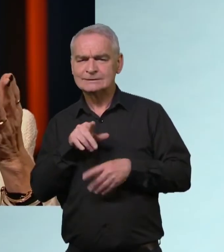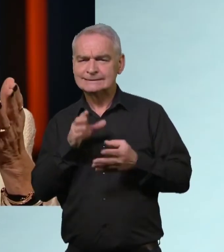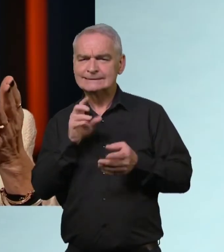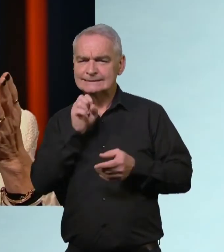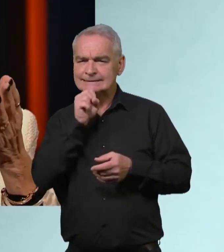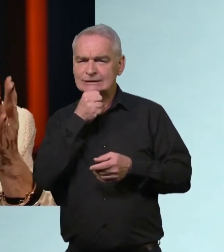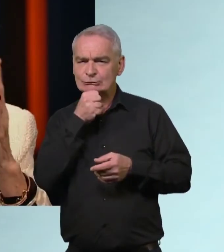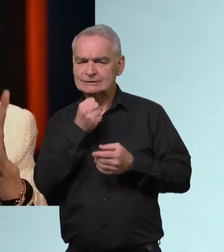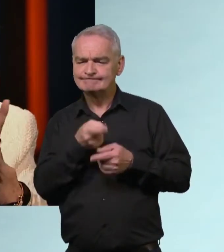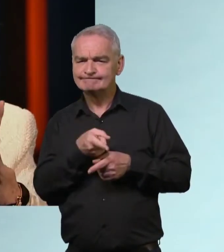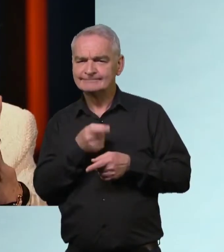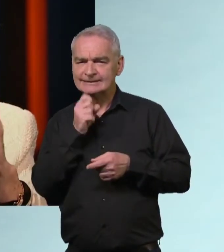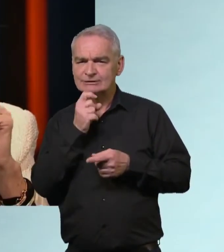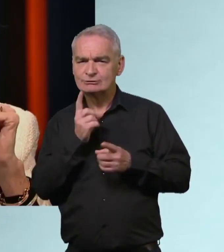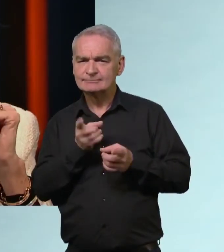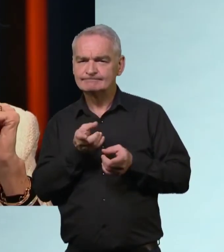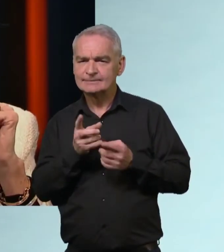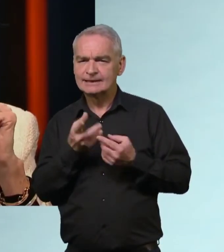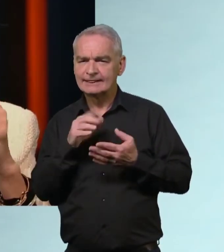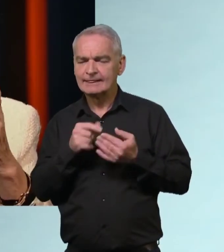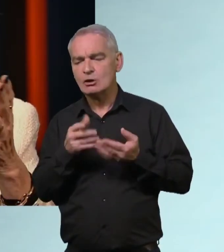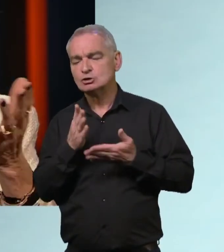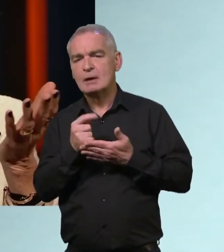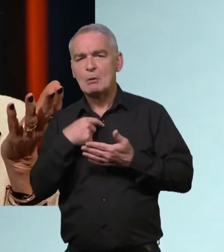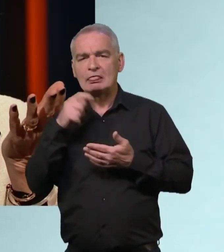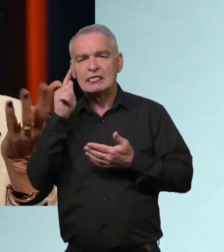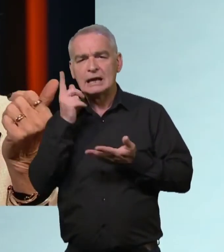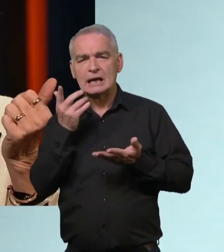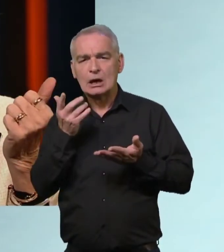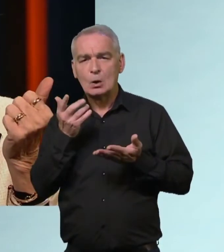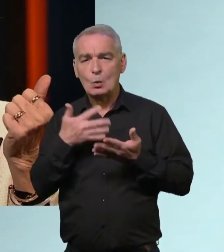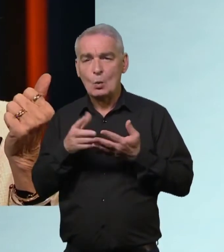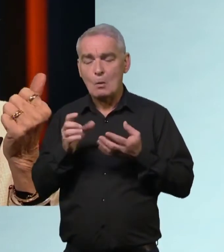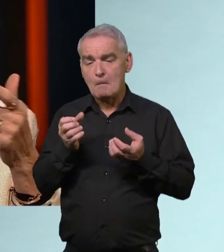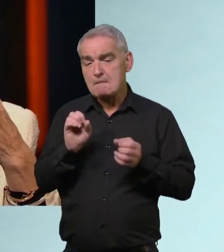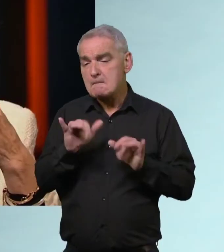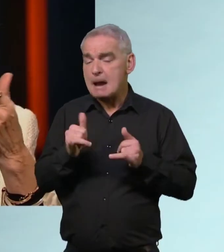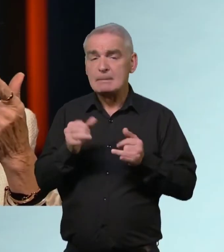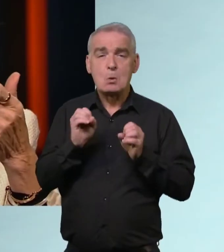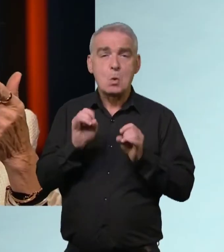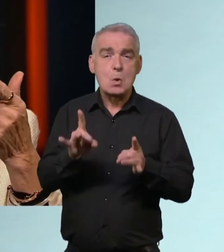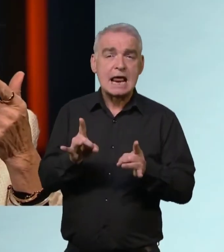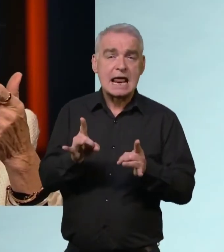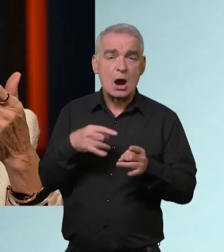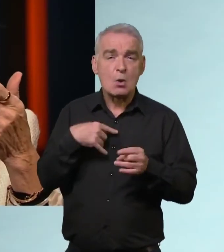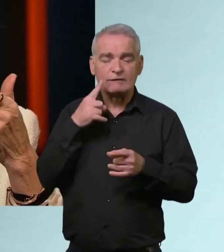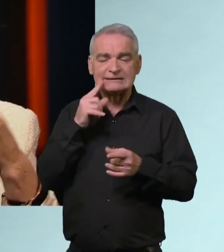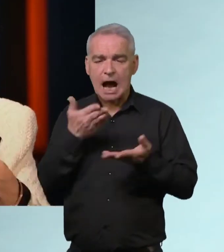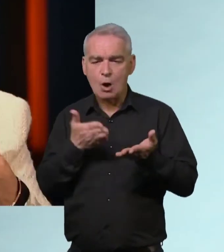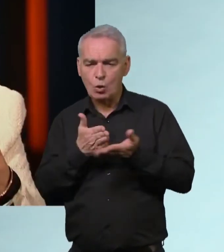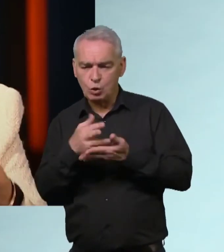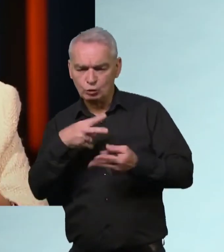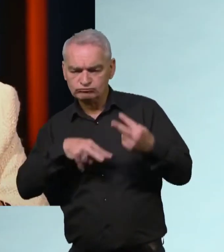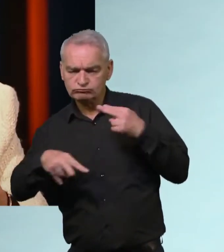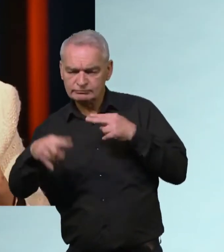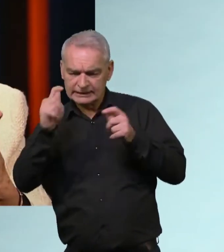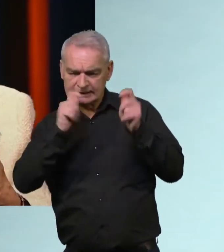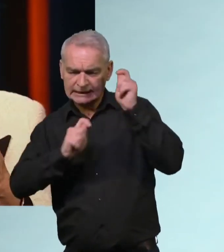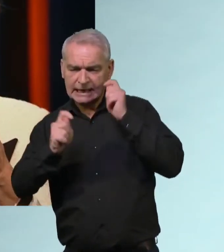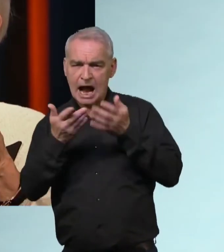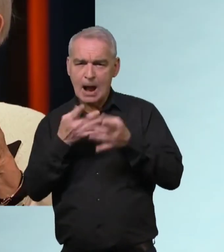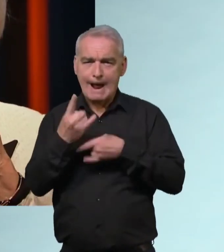no, I think this looks quite serious. Or sometimes I would go in and I'd say, I think this is going to be okay, but well, you know, we